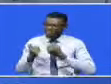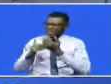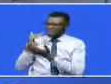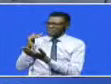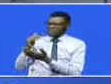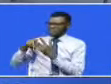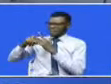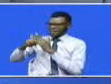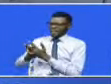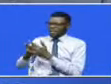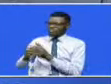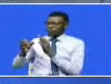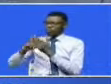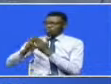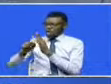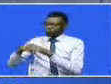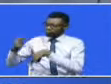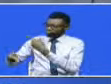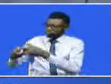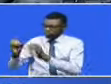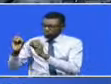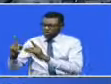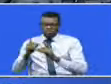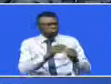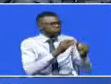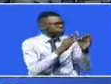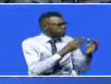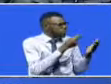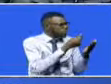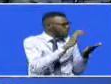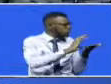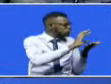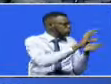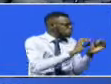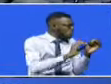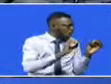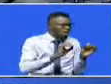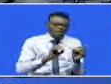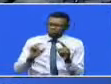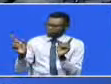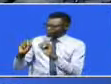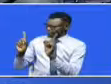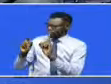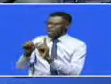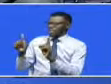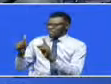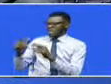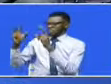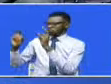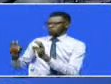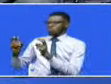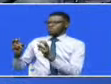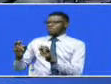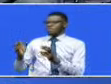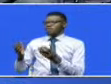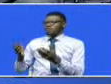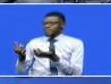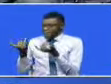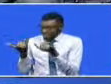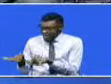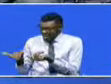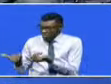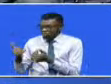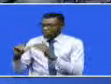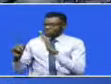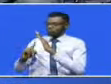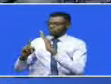is contracted and it's ongoing, that's a different matter. What if it's not financed by... Those are the issues. Because this pressure that the Minister